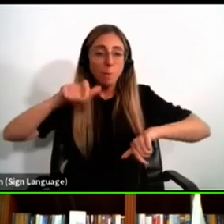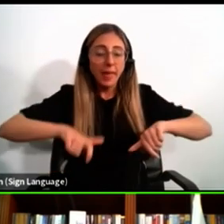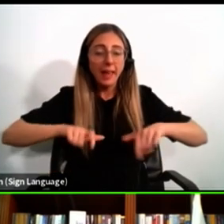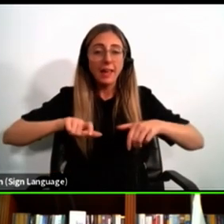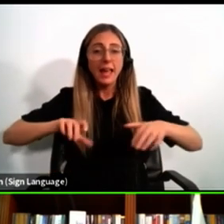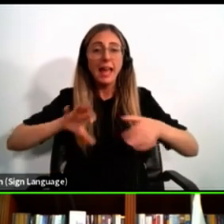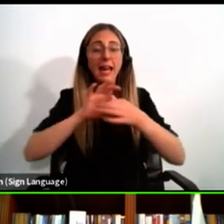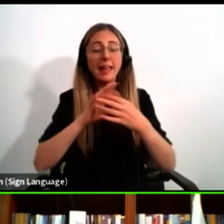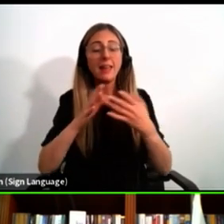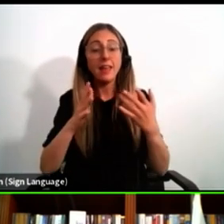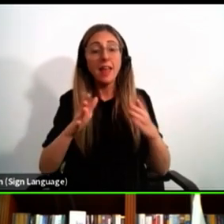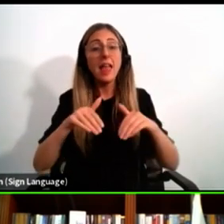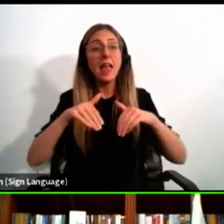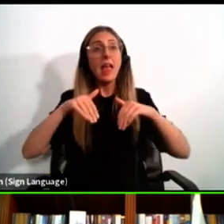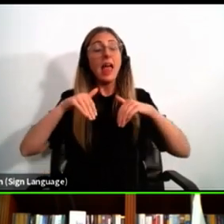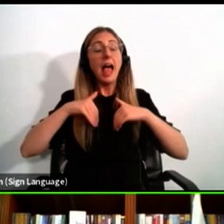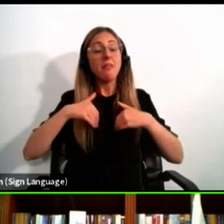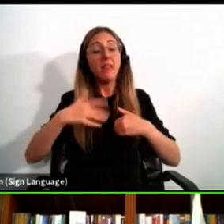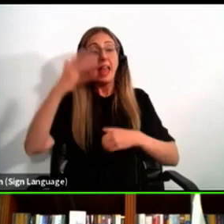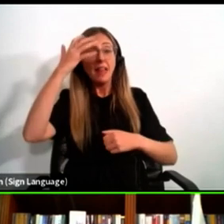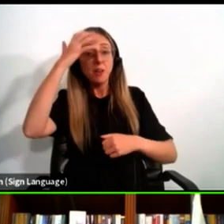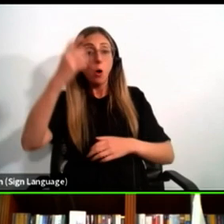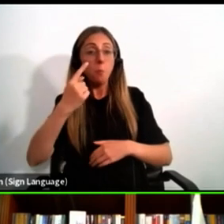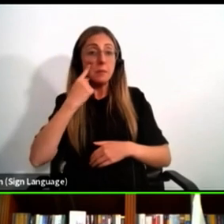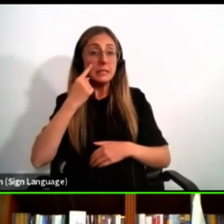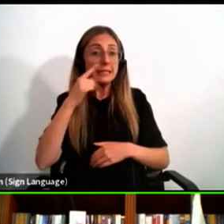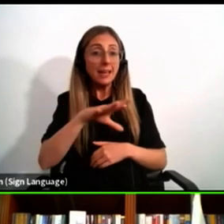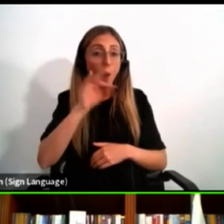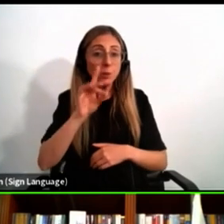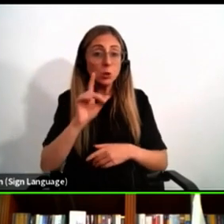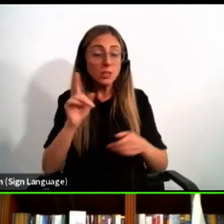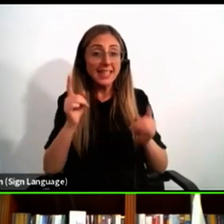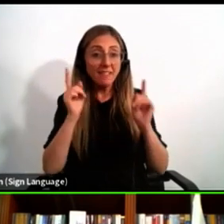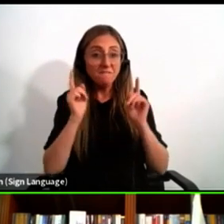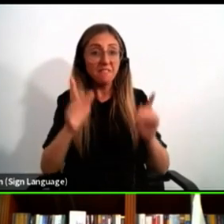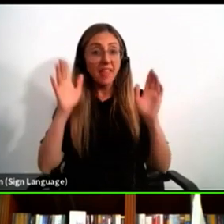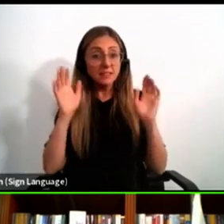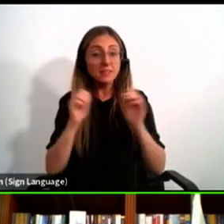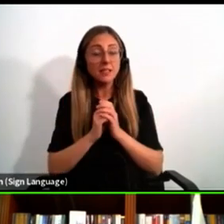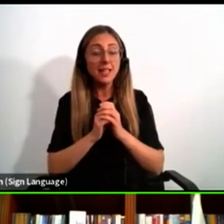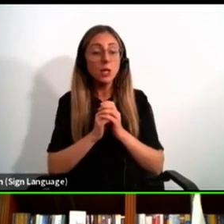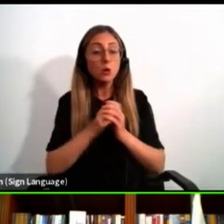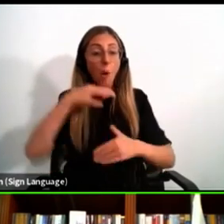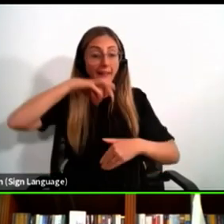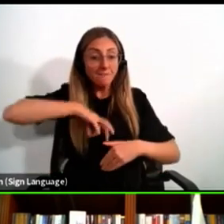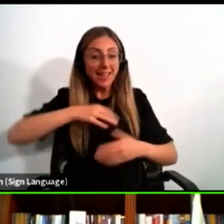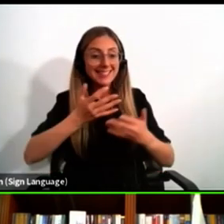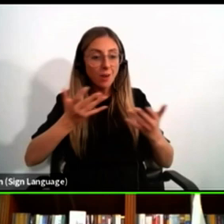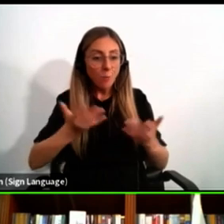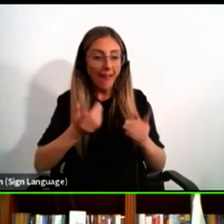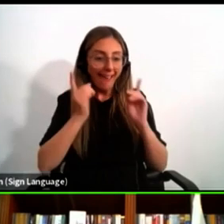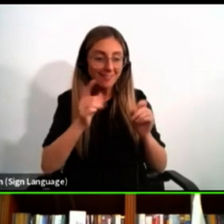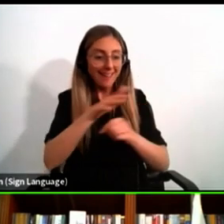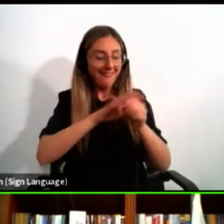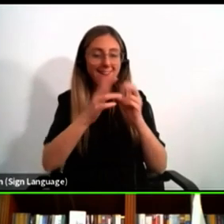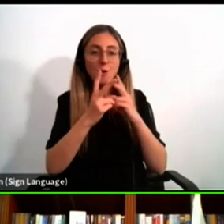linked. And when you begin to see, the government begin to see opportunity for tax. So they will invest more in research. So